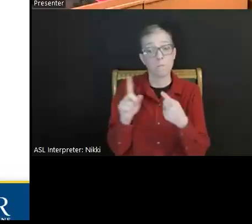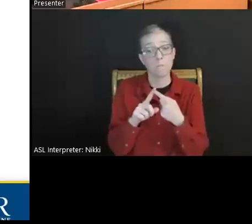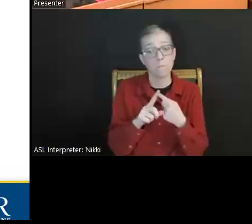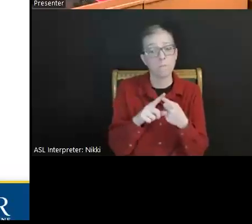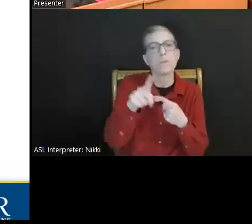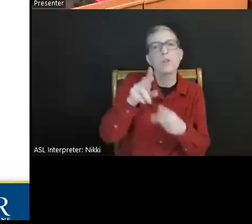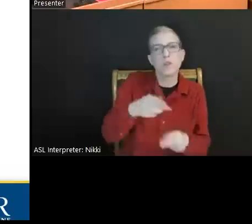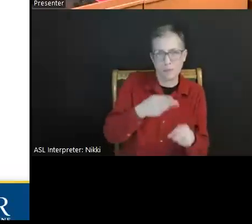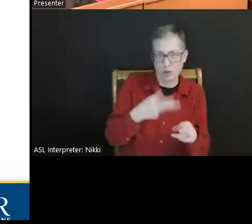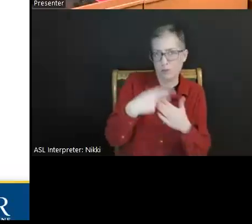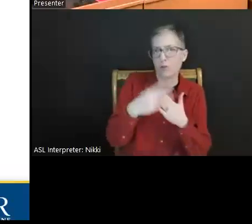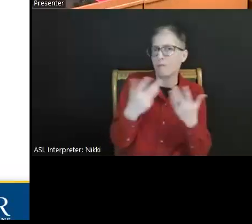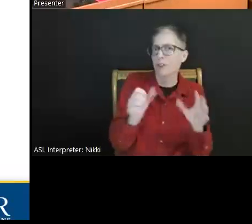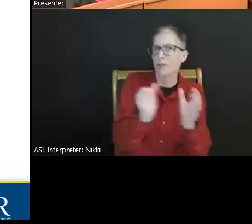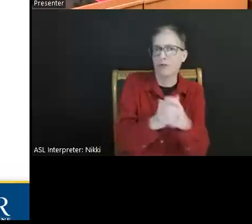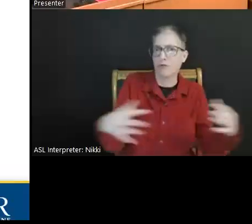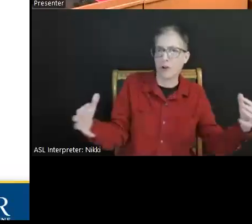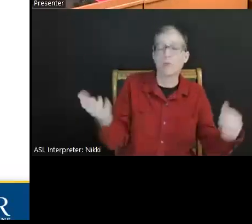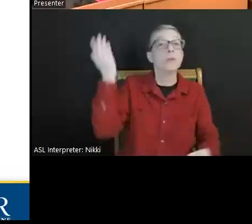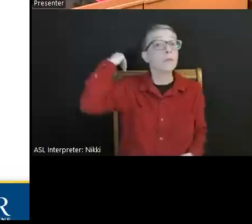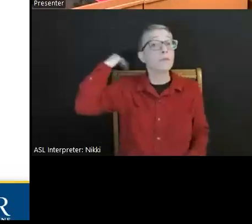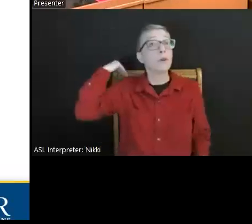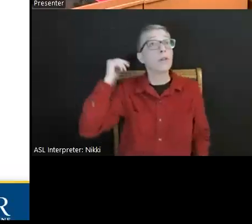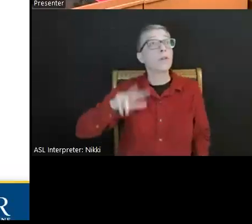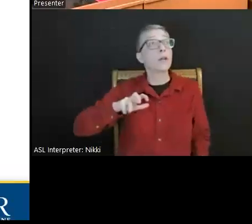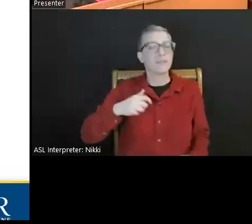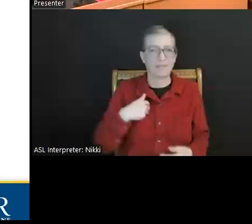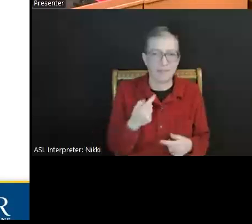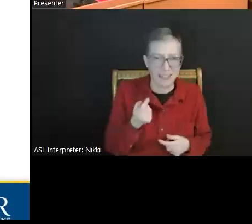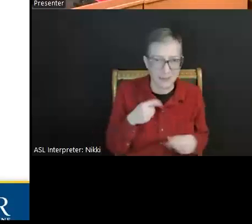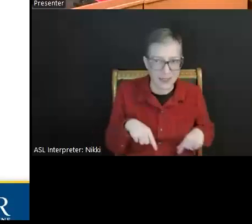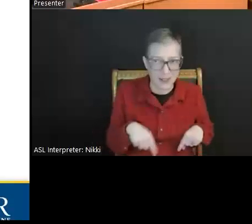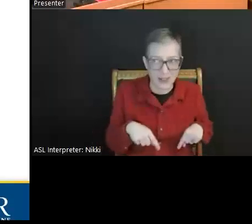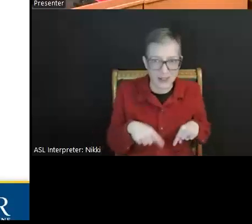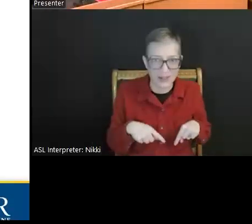has grown from about 300, sorry, I'm a little nervous because I haven't